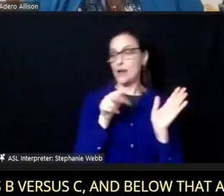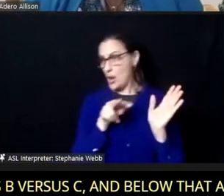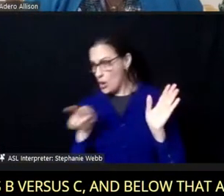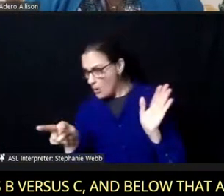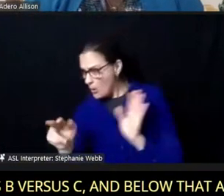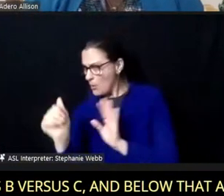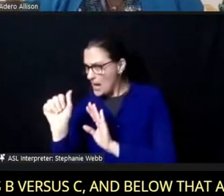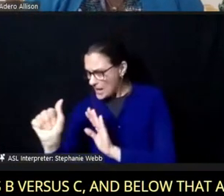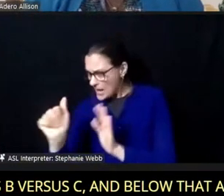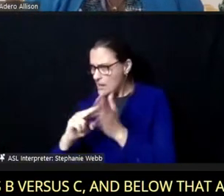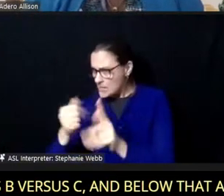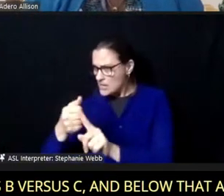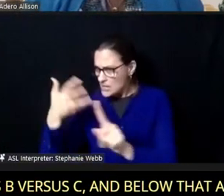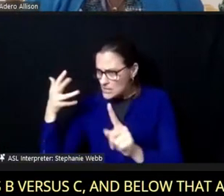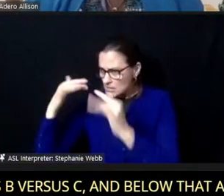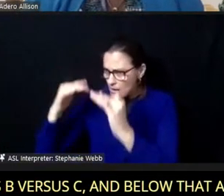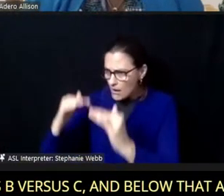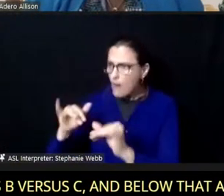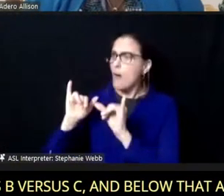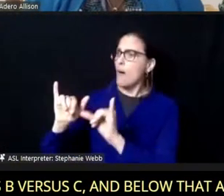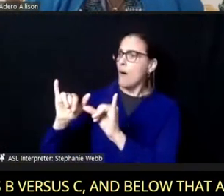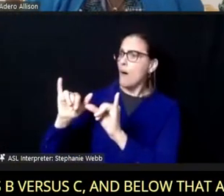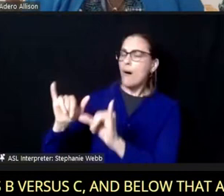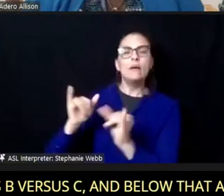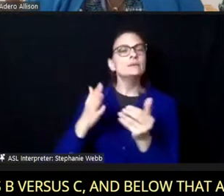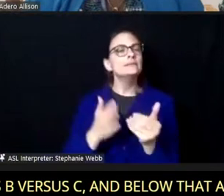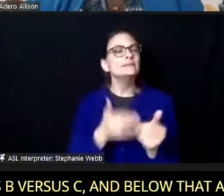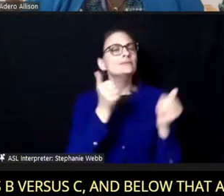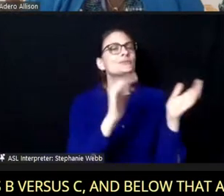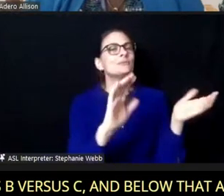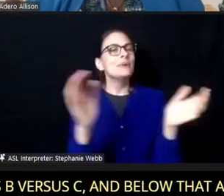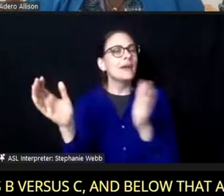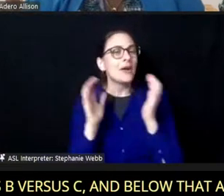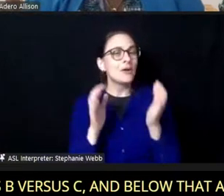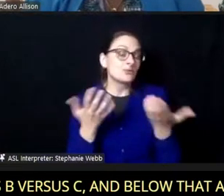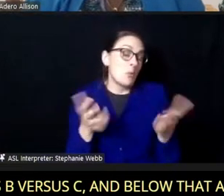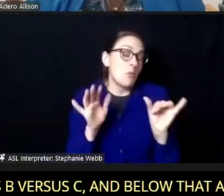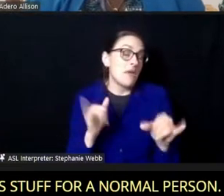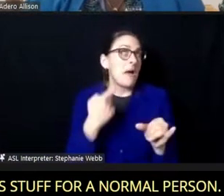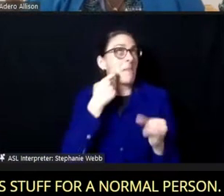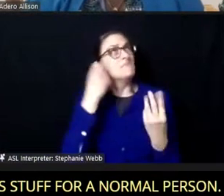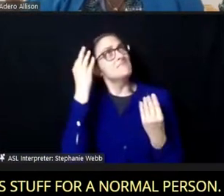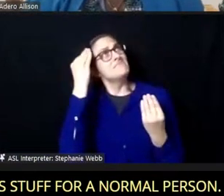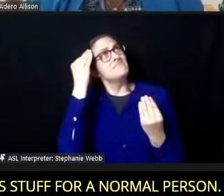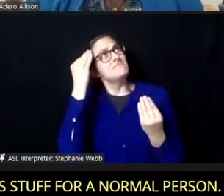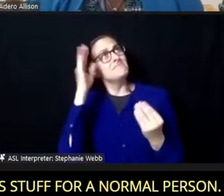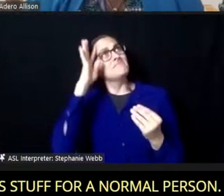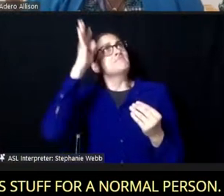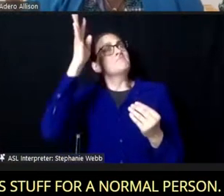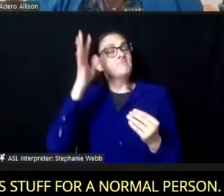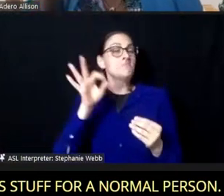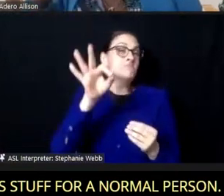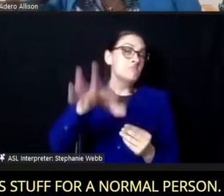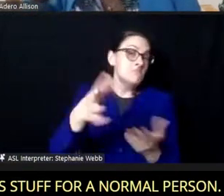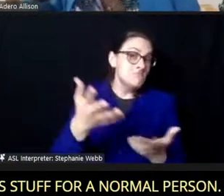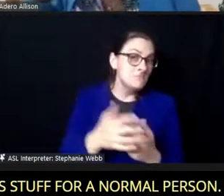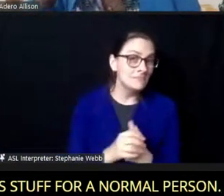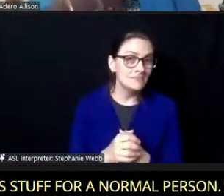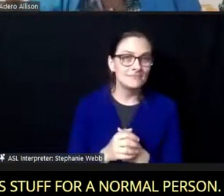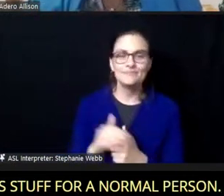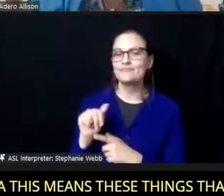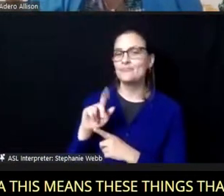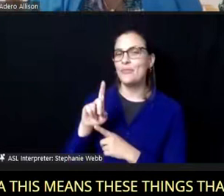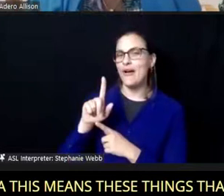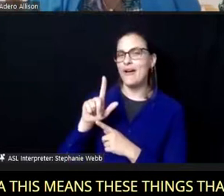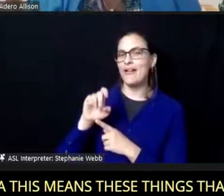fairly easily. That's just something that I was thinking about. Yeah, I appreciate that. What about you, Jackie? Any information that you